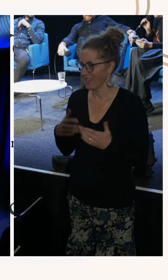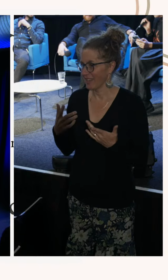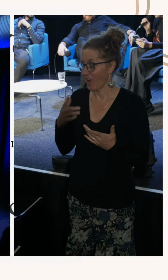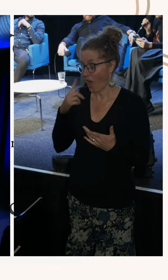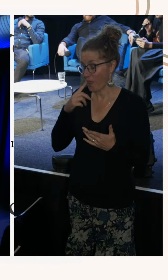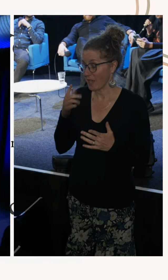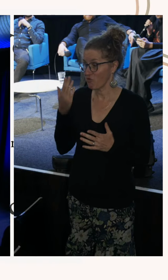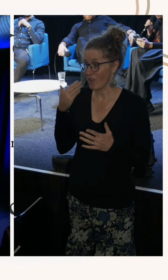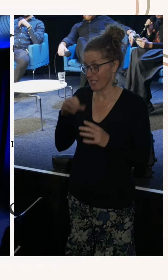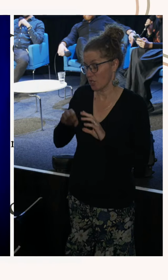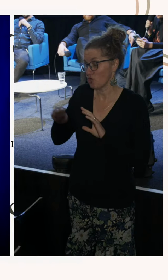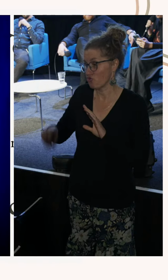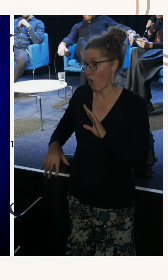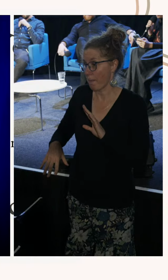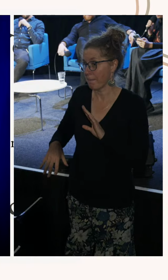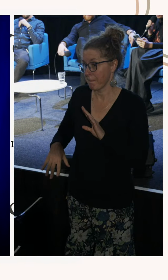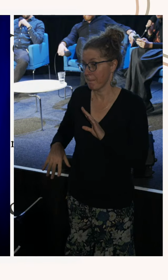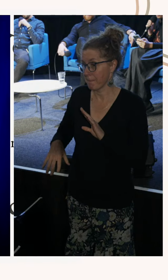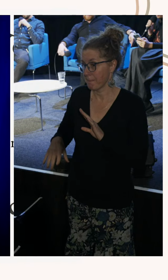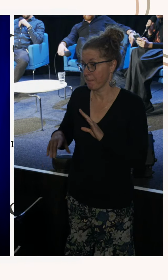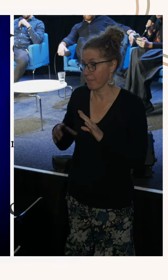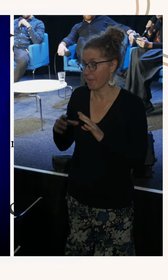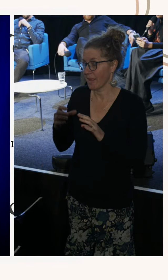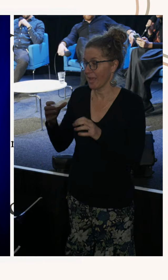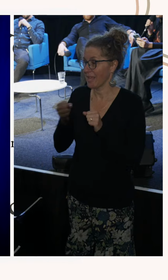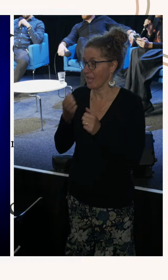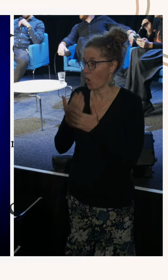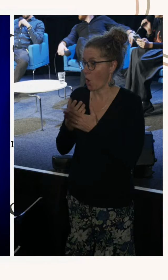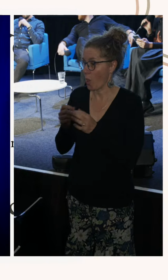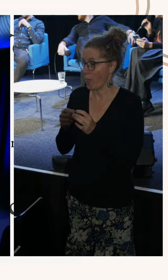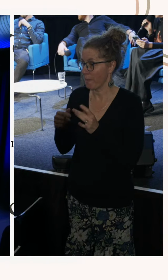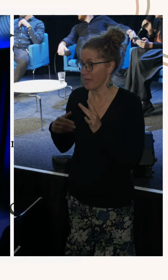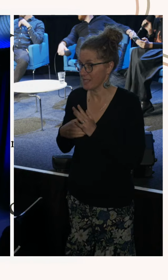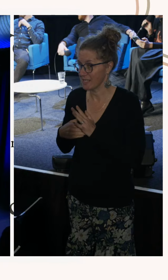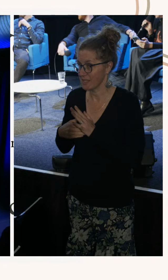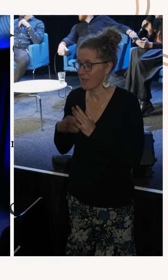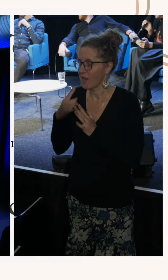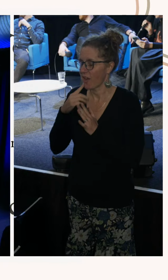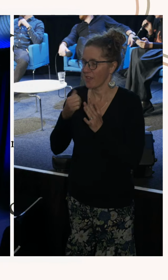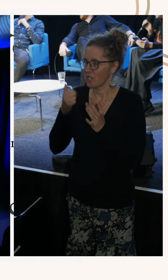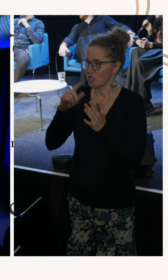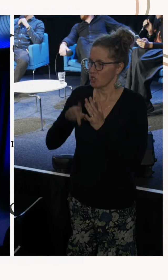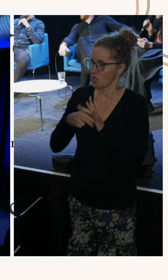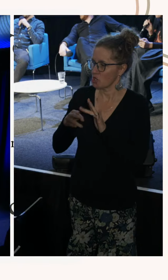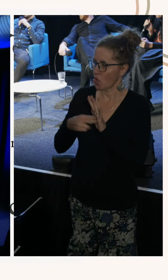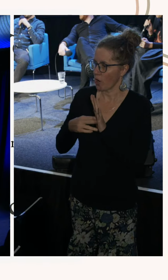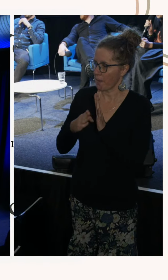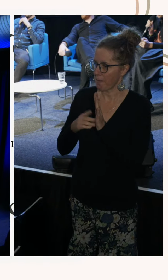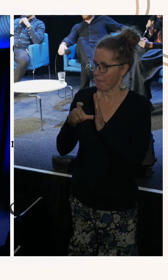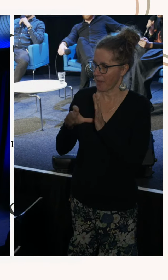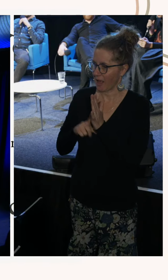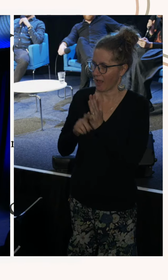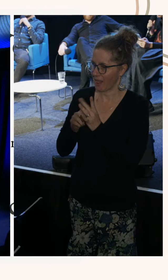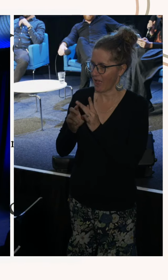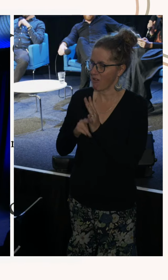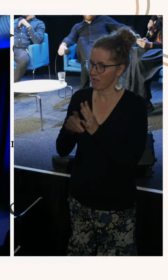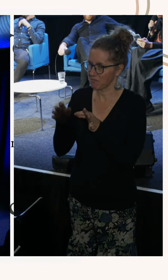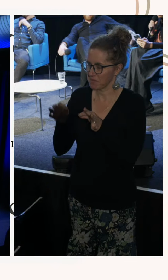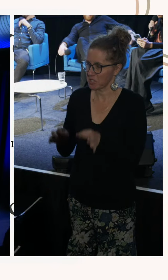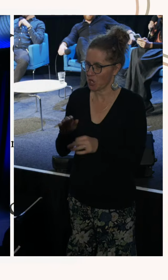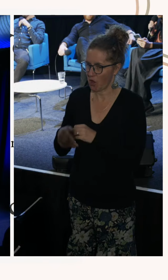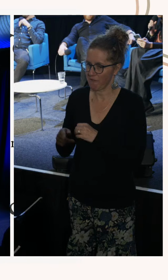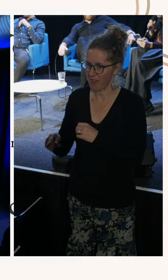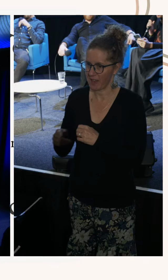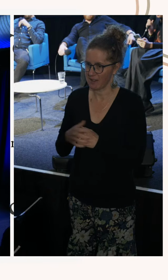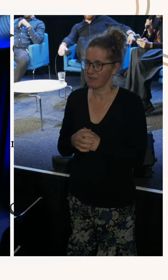been dropped recently, but we'll definitely put get on the beers back. It was And definitely John McLaren and Ian Sison's yeah, motto. yeah, you're